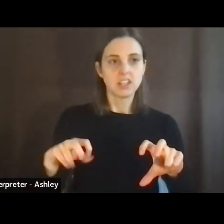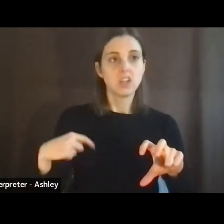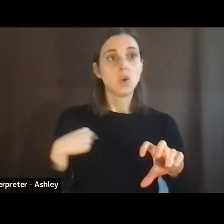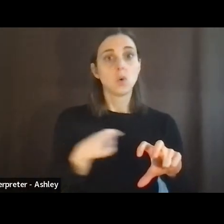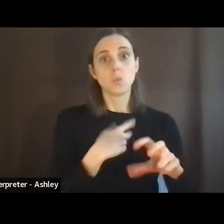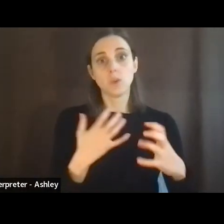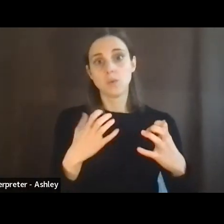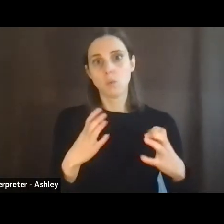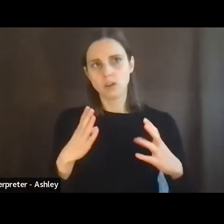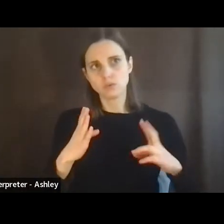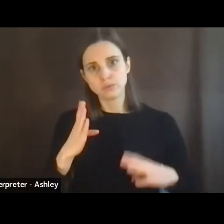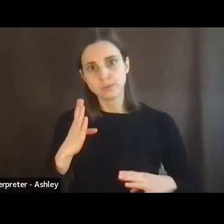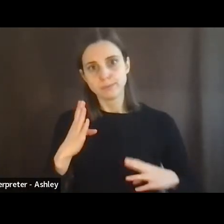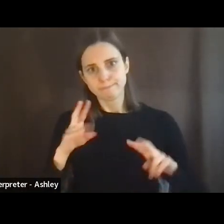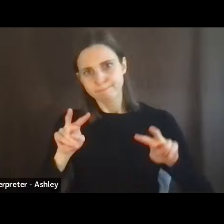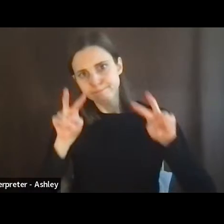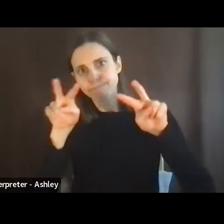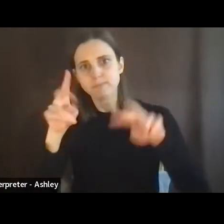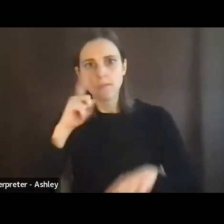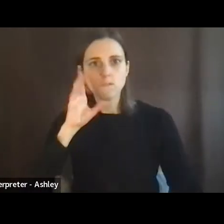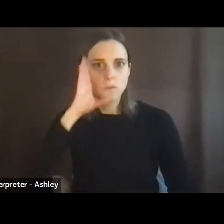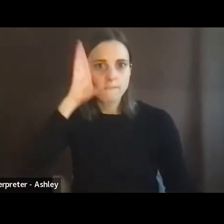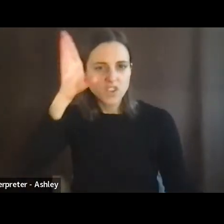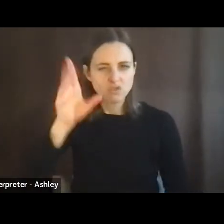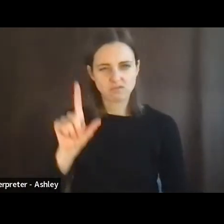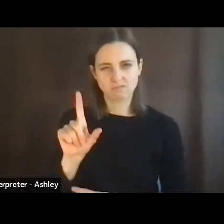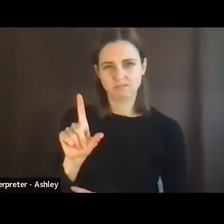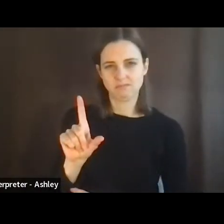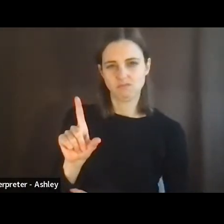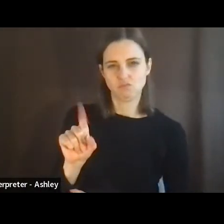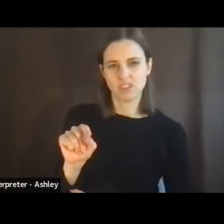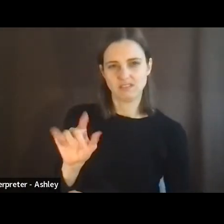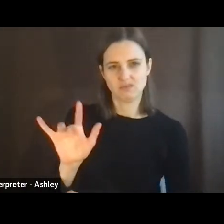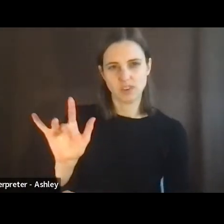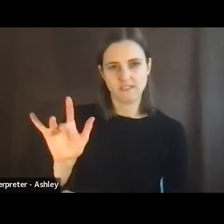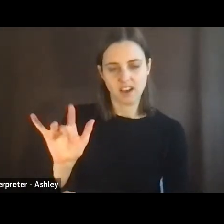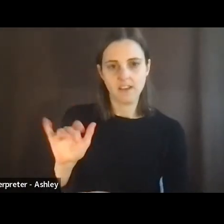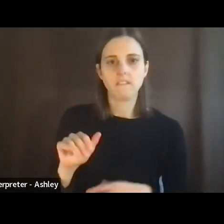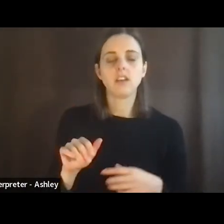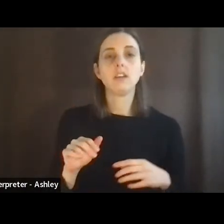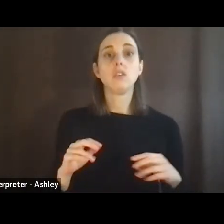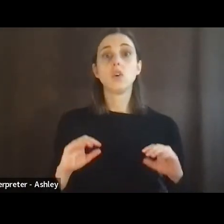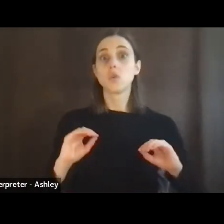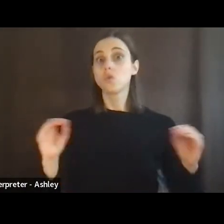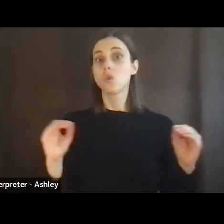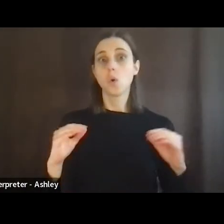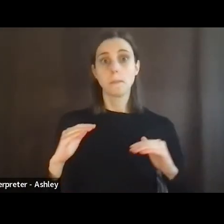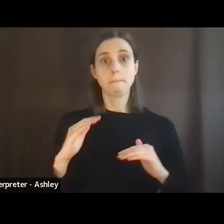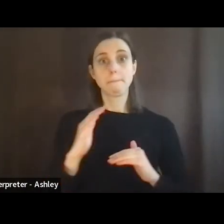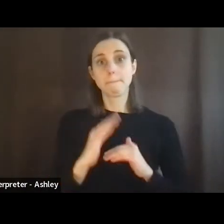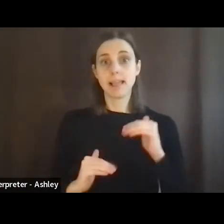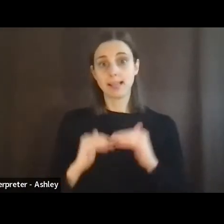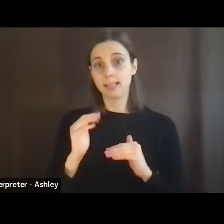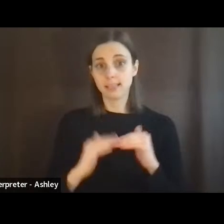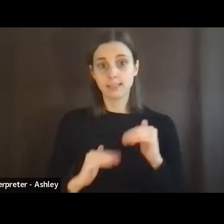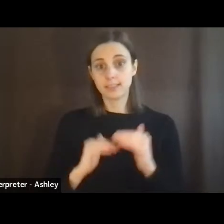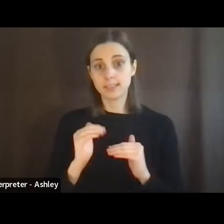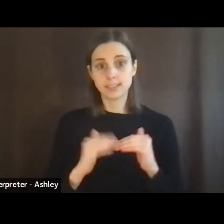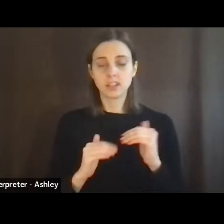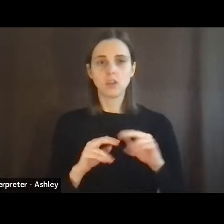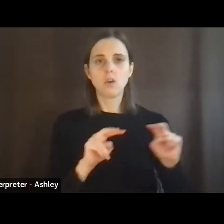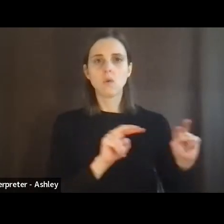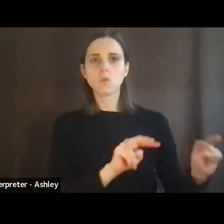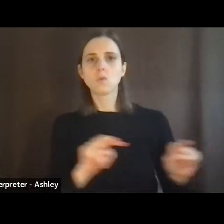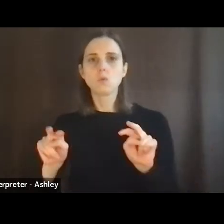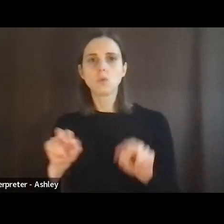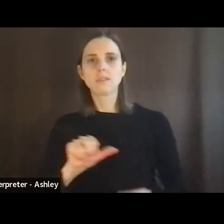no build option is assumes all of the other investments that are assumed in the regional plans occur, and